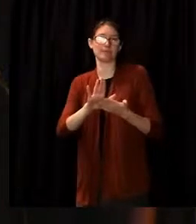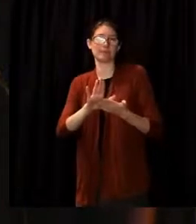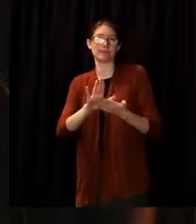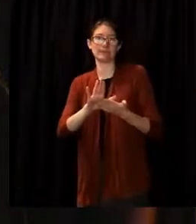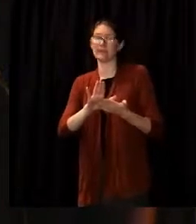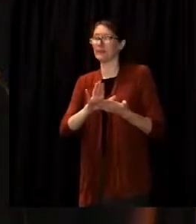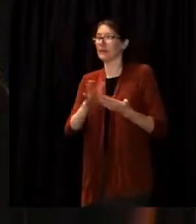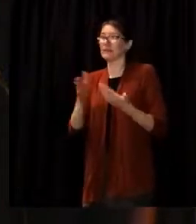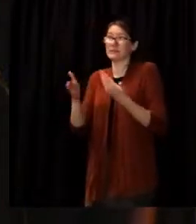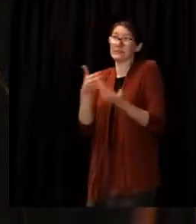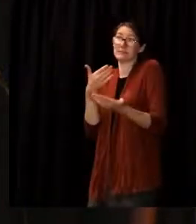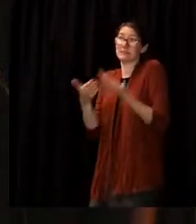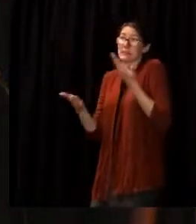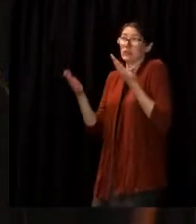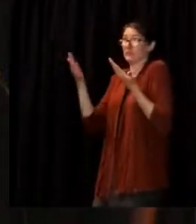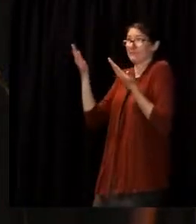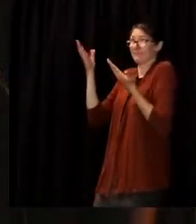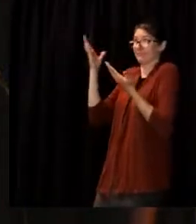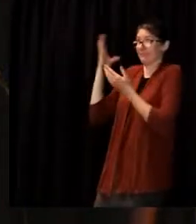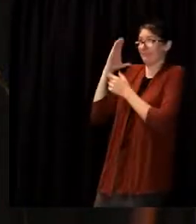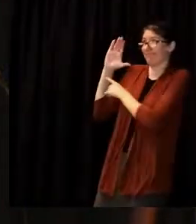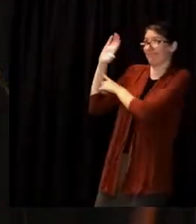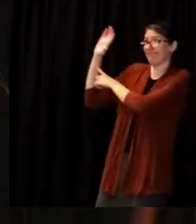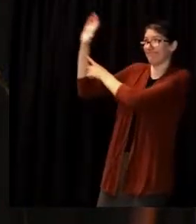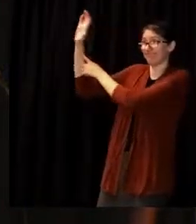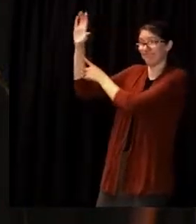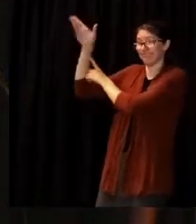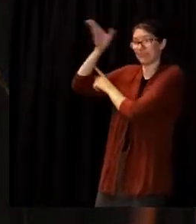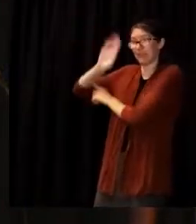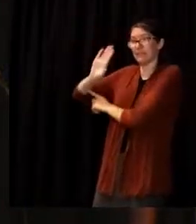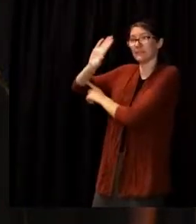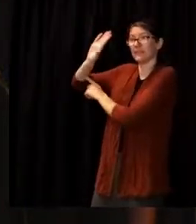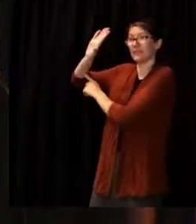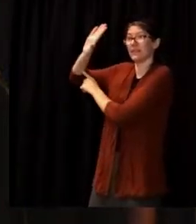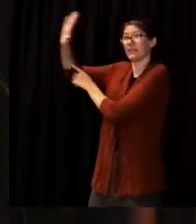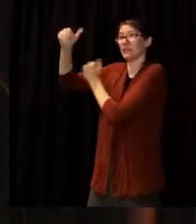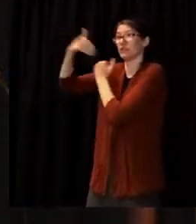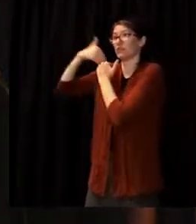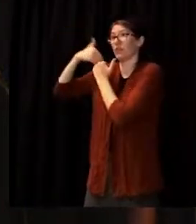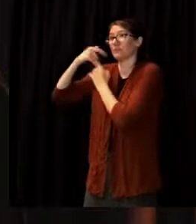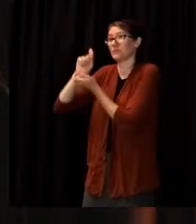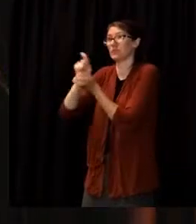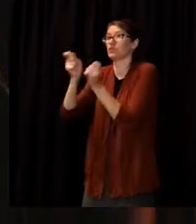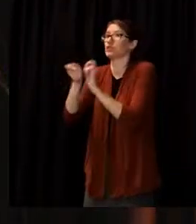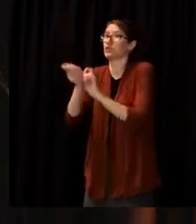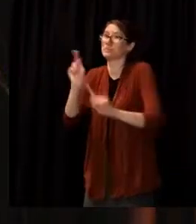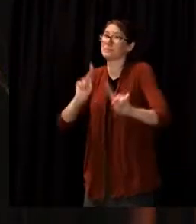world upside down. That's his job.